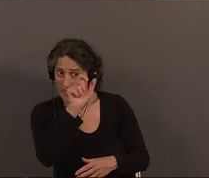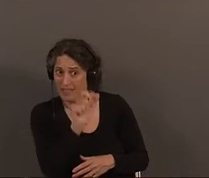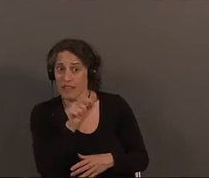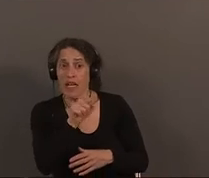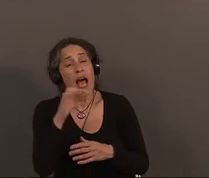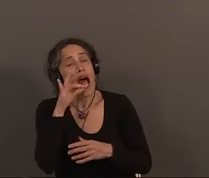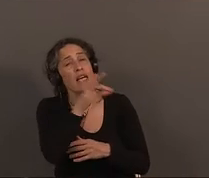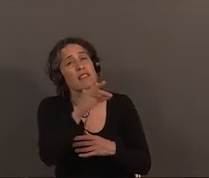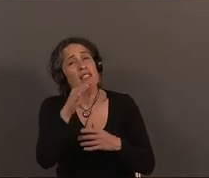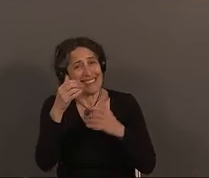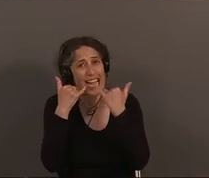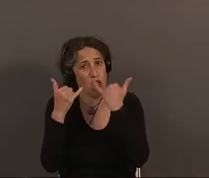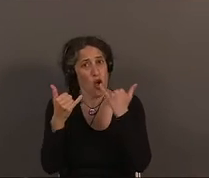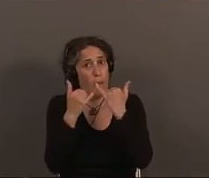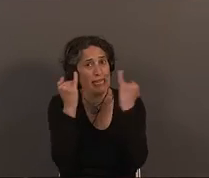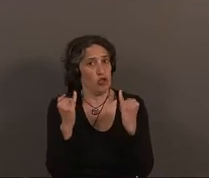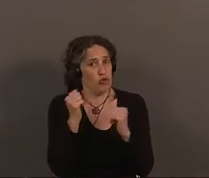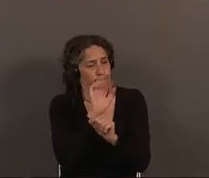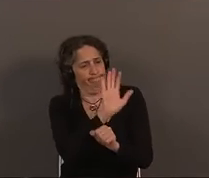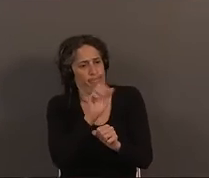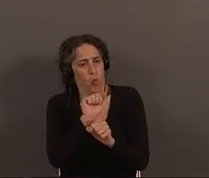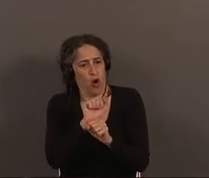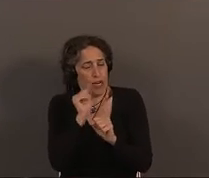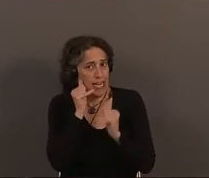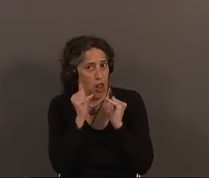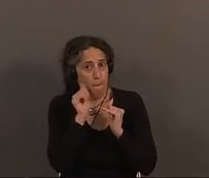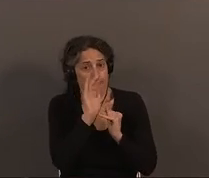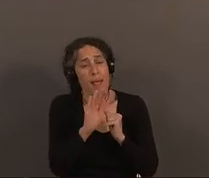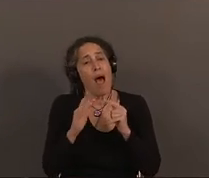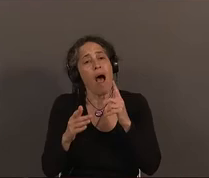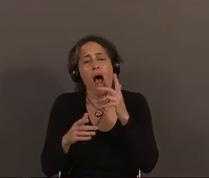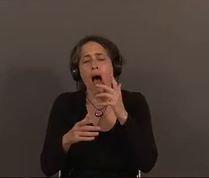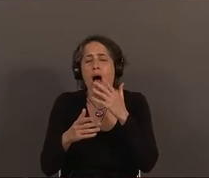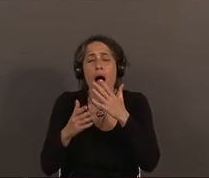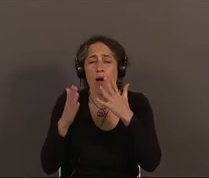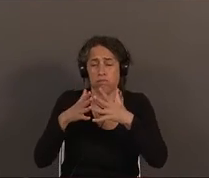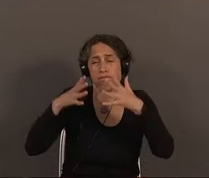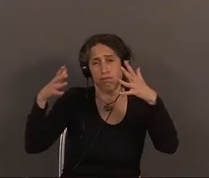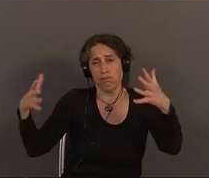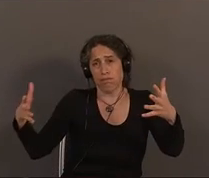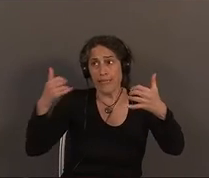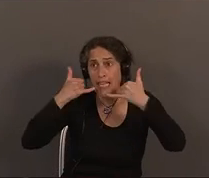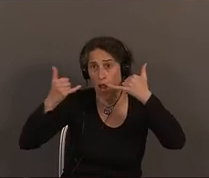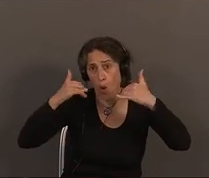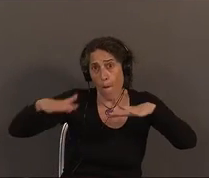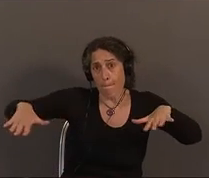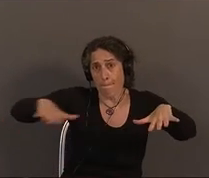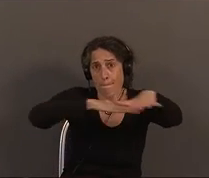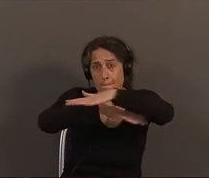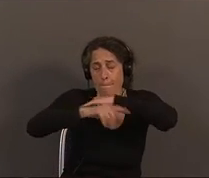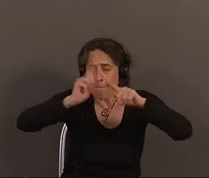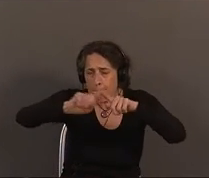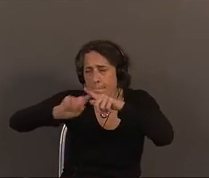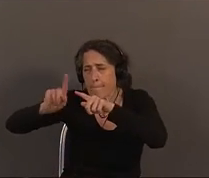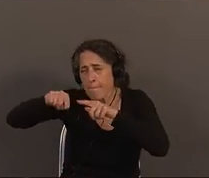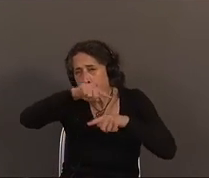requires huge investments. In your view, is this